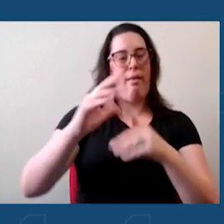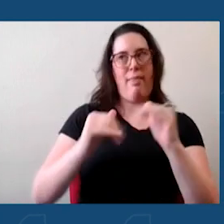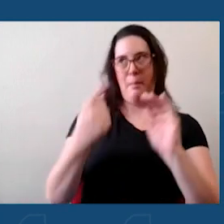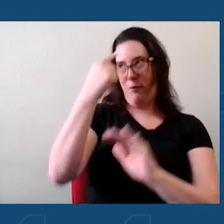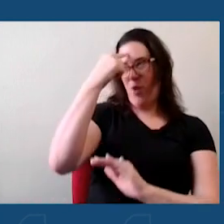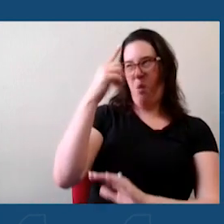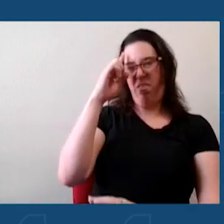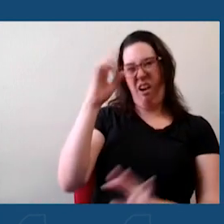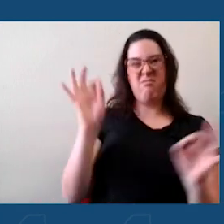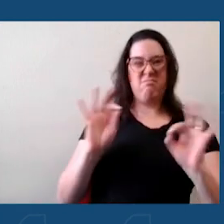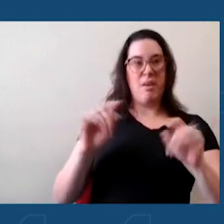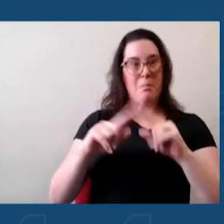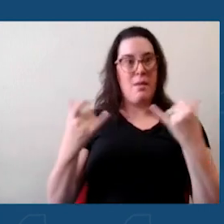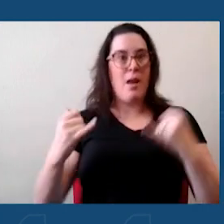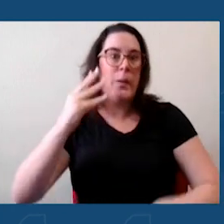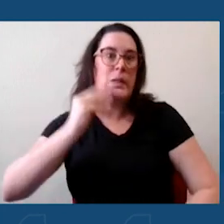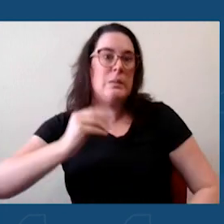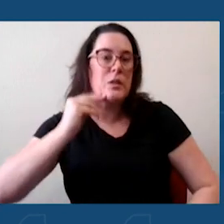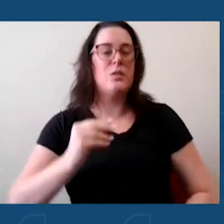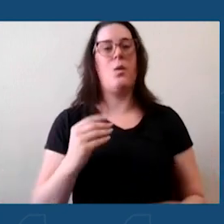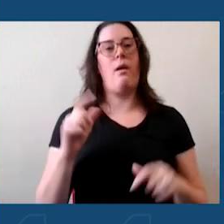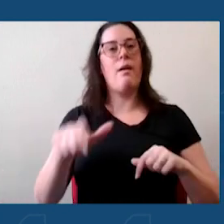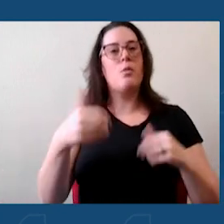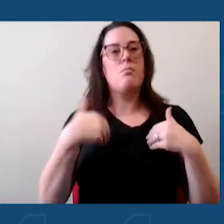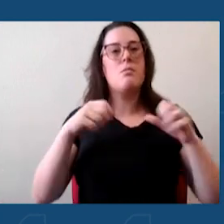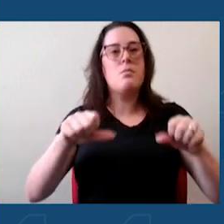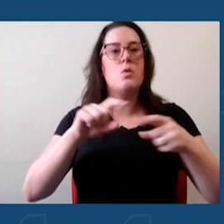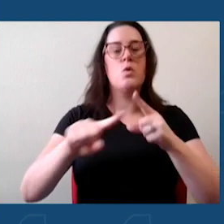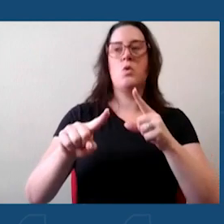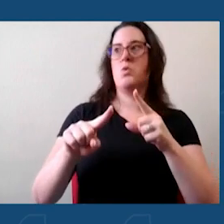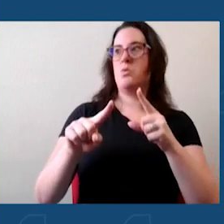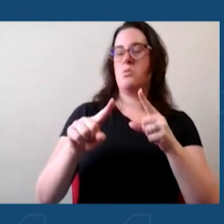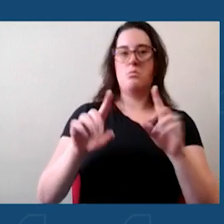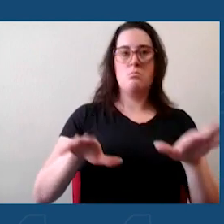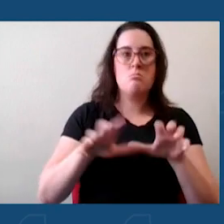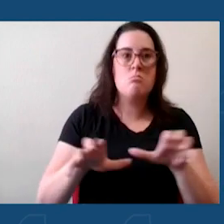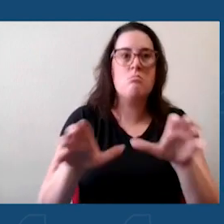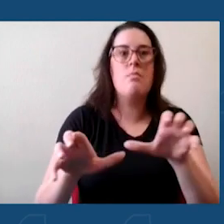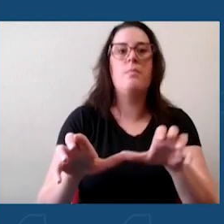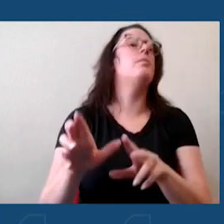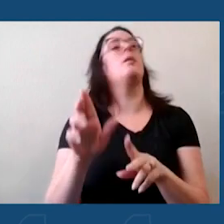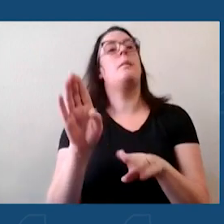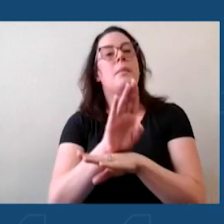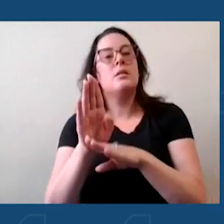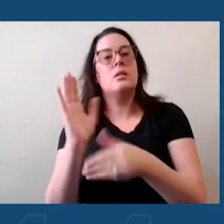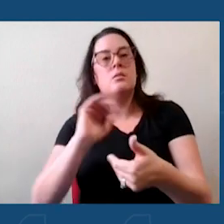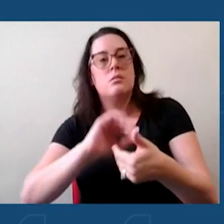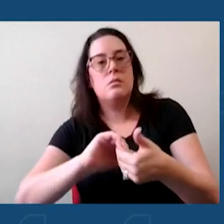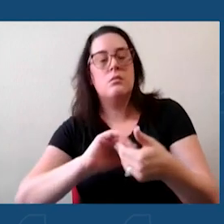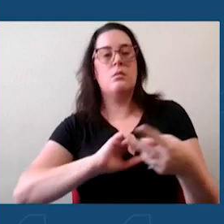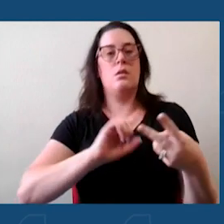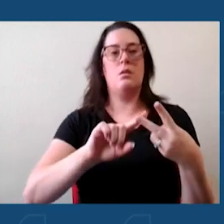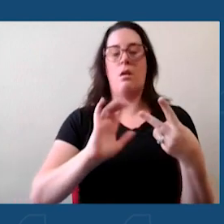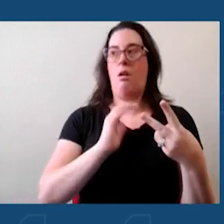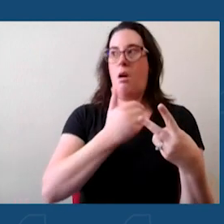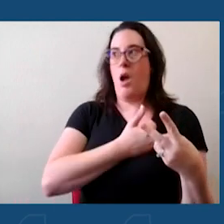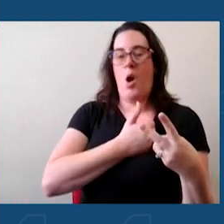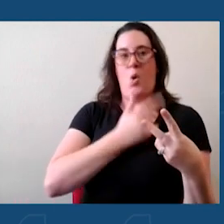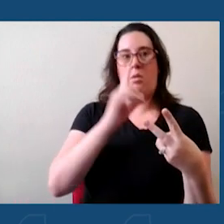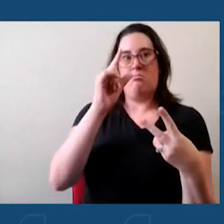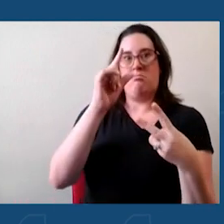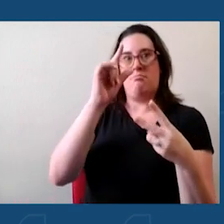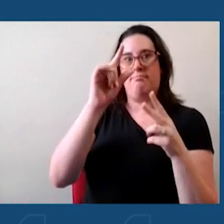that ability to mobilize, bring in private sector assets, team them up with our assets, and to